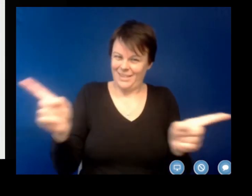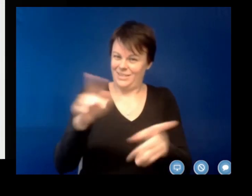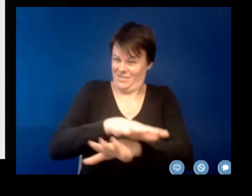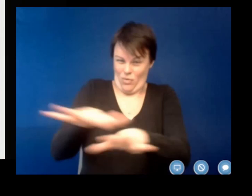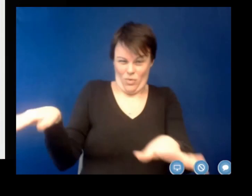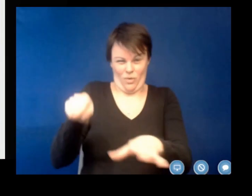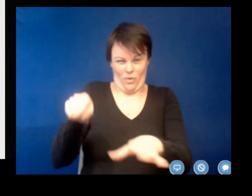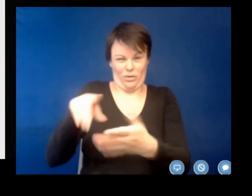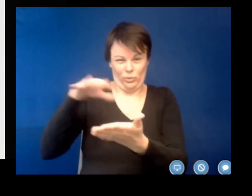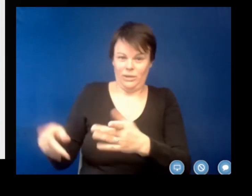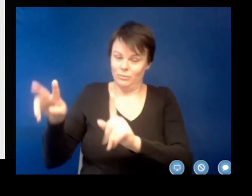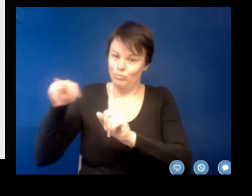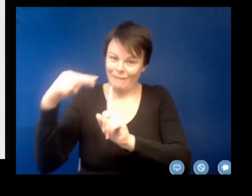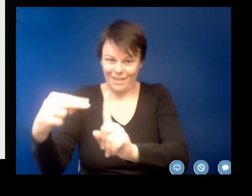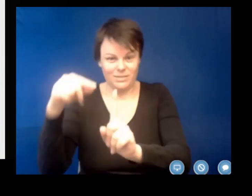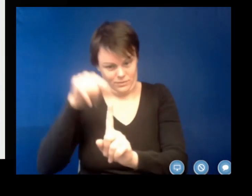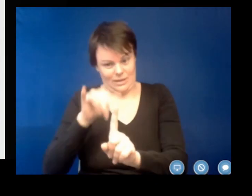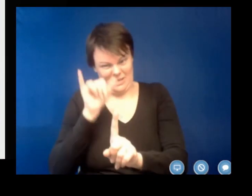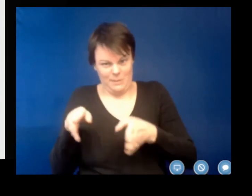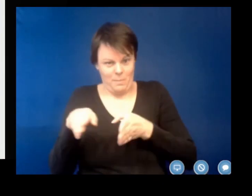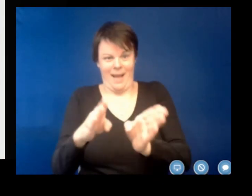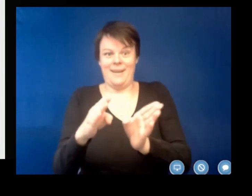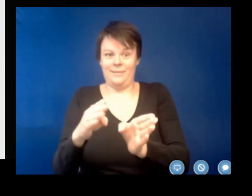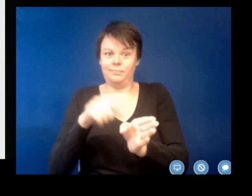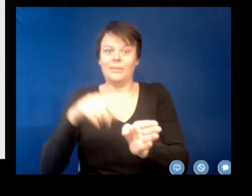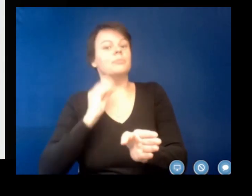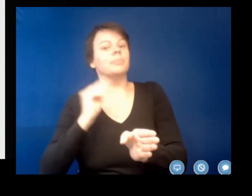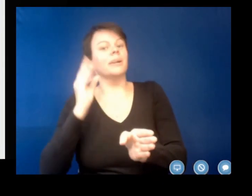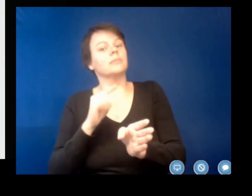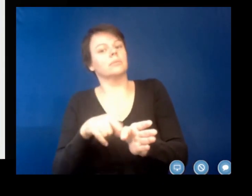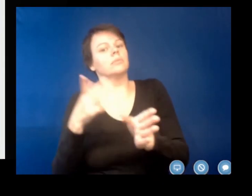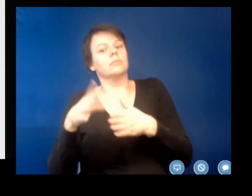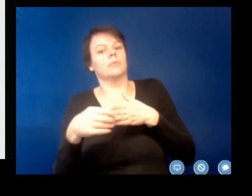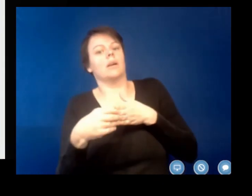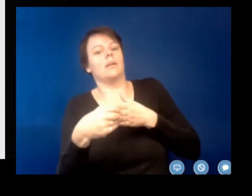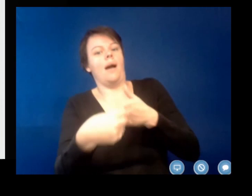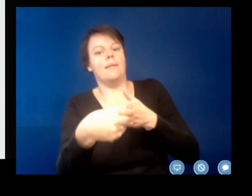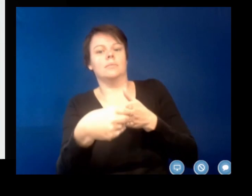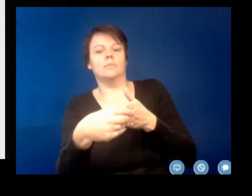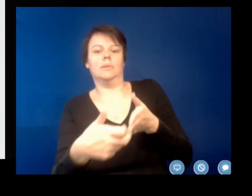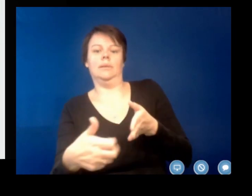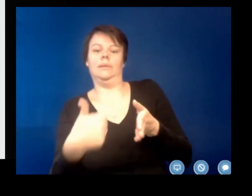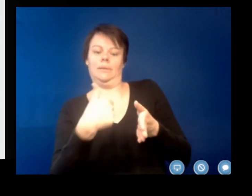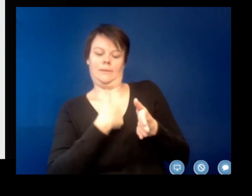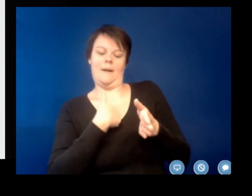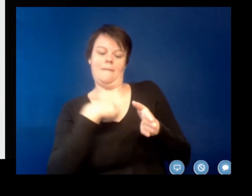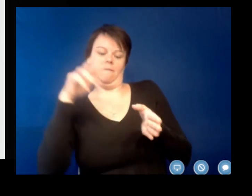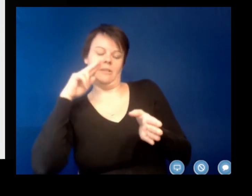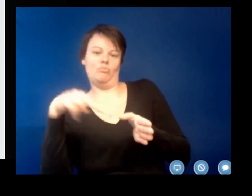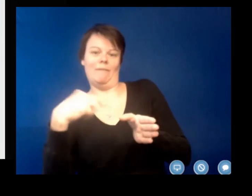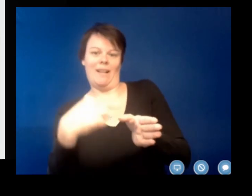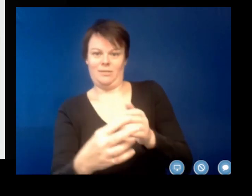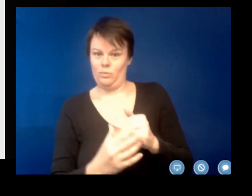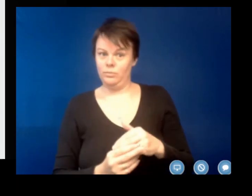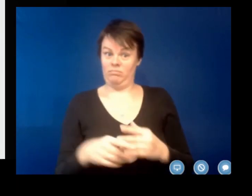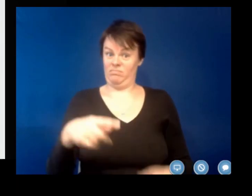the school level and the age of the students. So we had young students already reflecting abstract